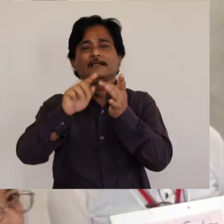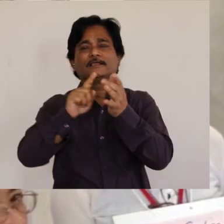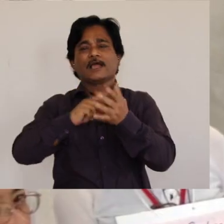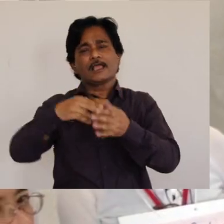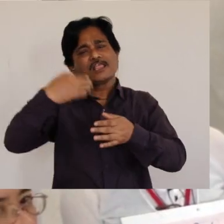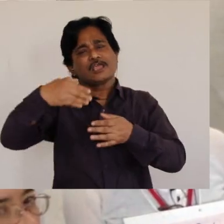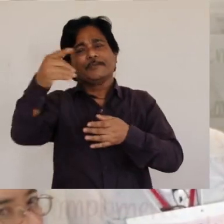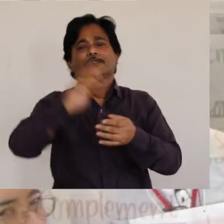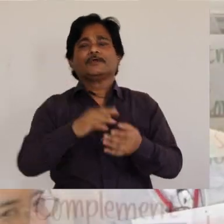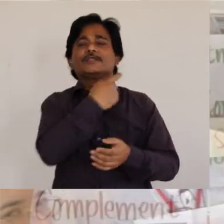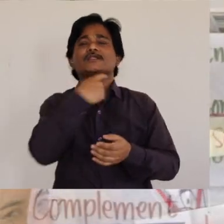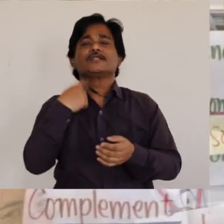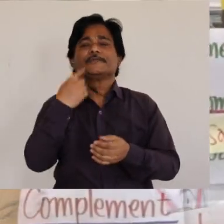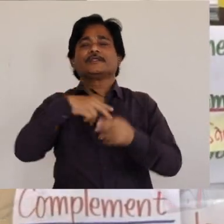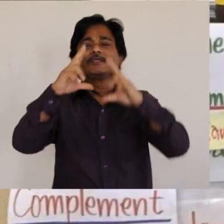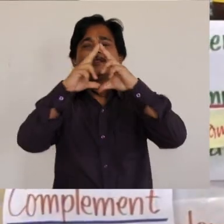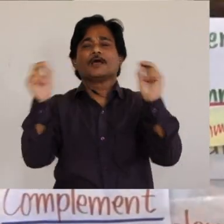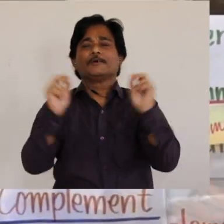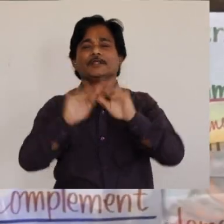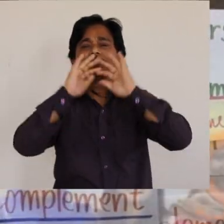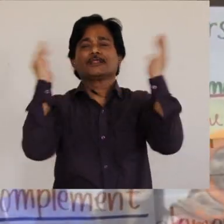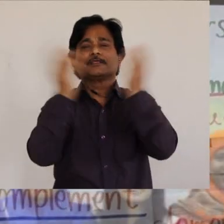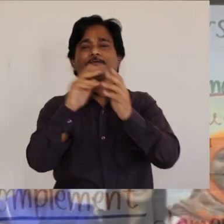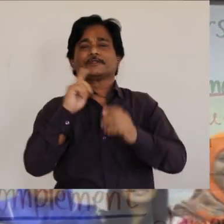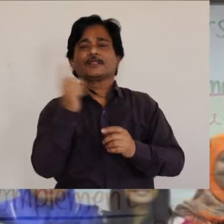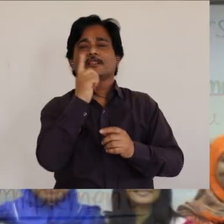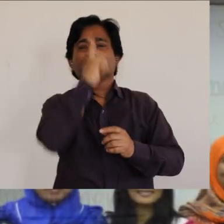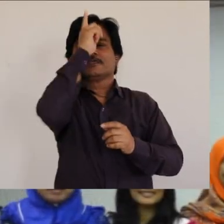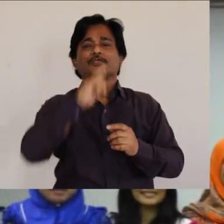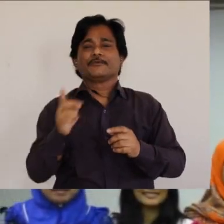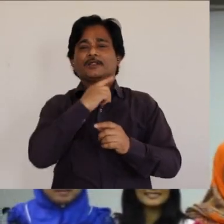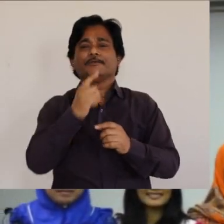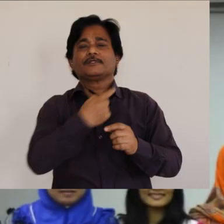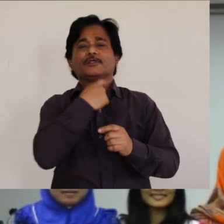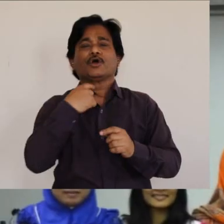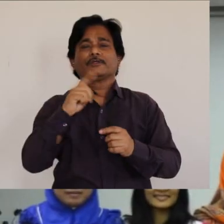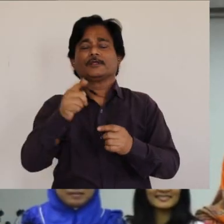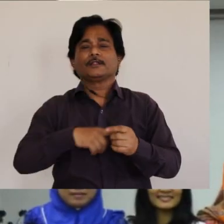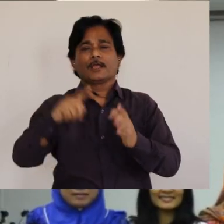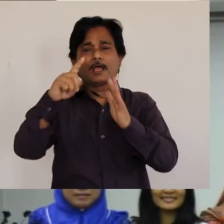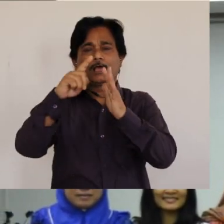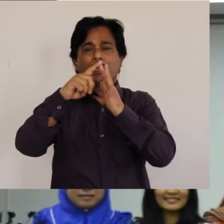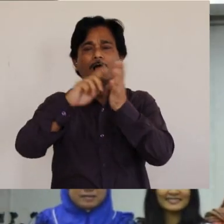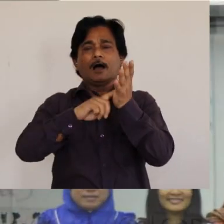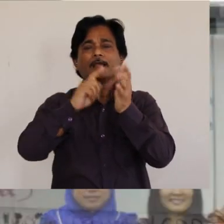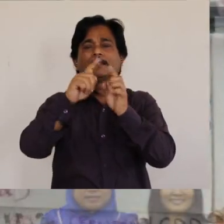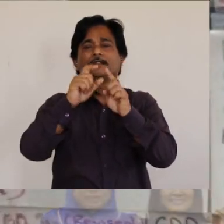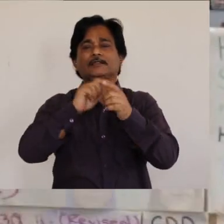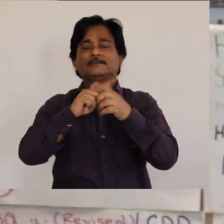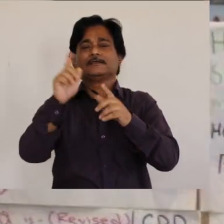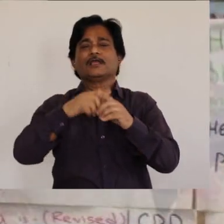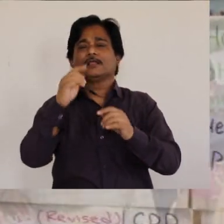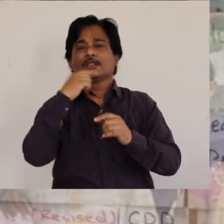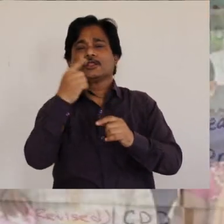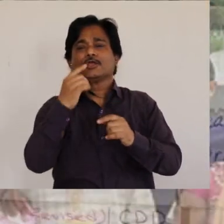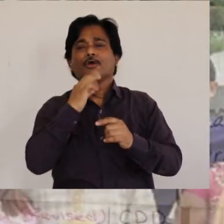AHI regularly conducts a training in Japan titled International Leadership Development Course, ILDC, which is